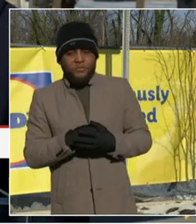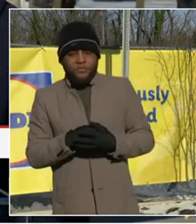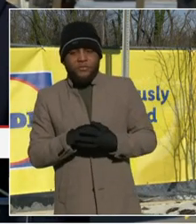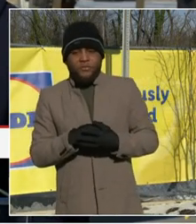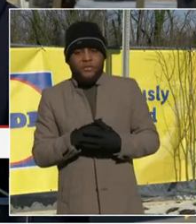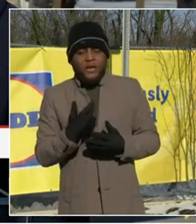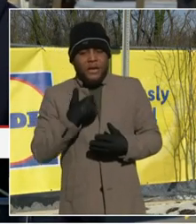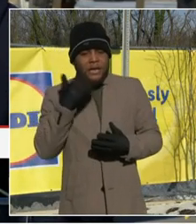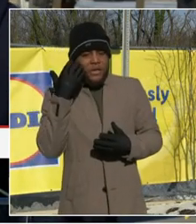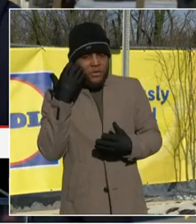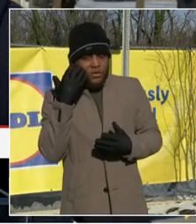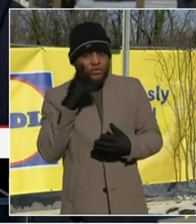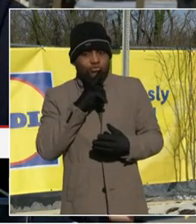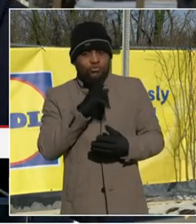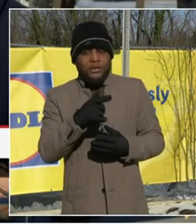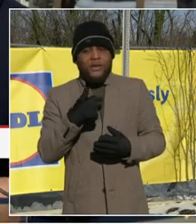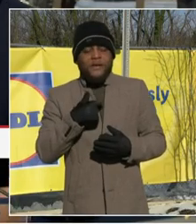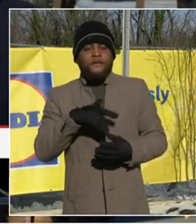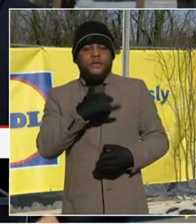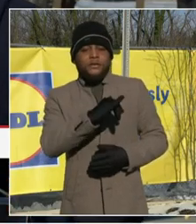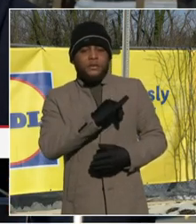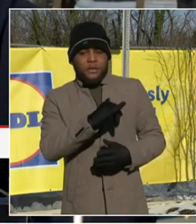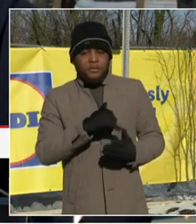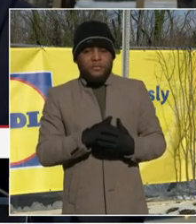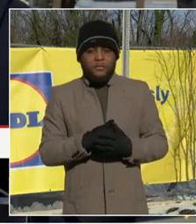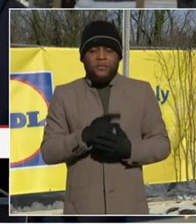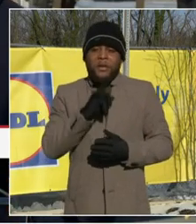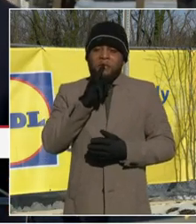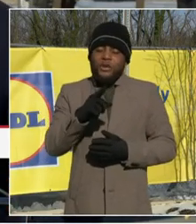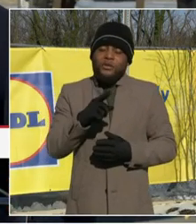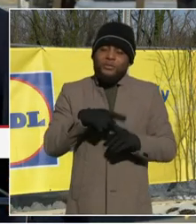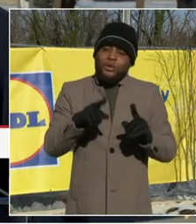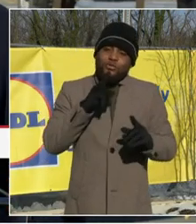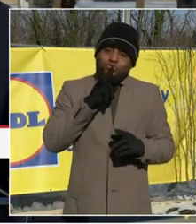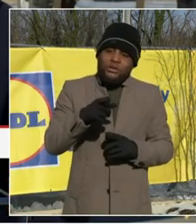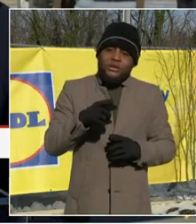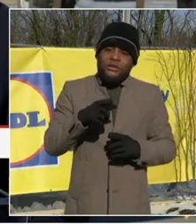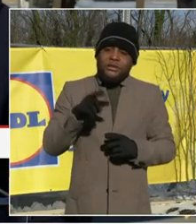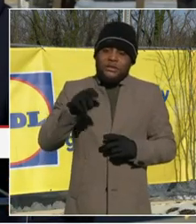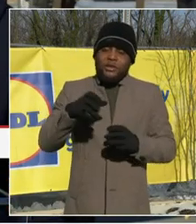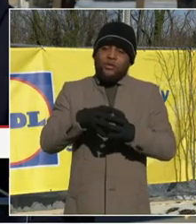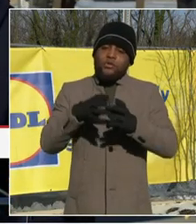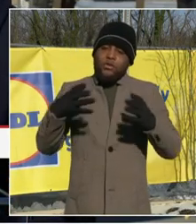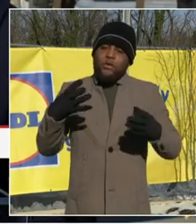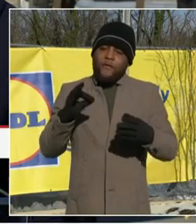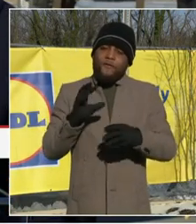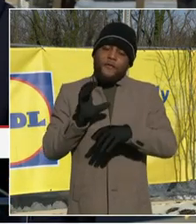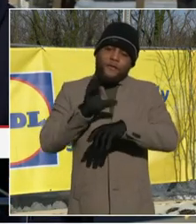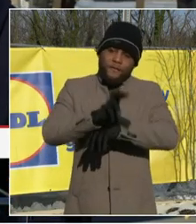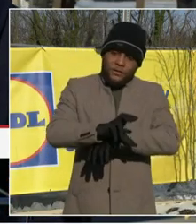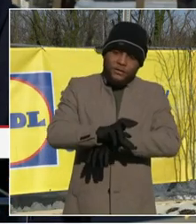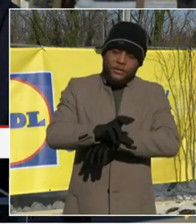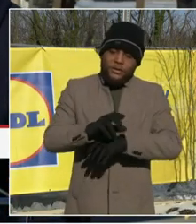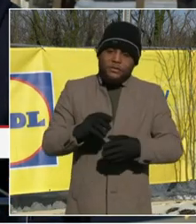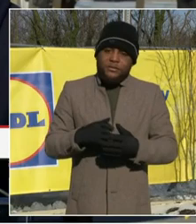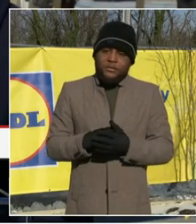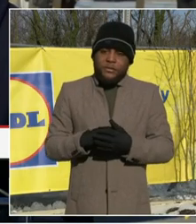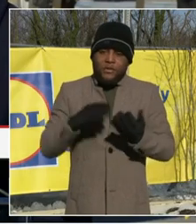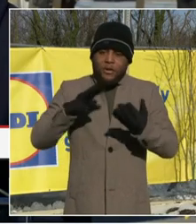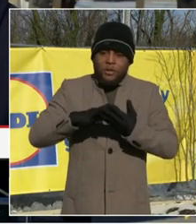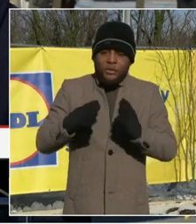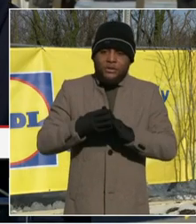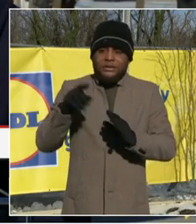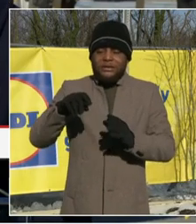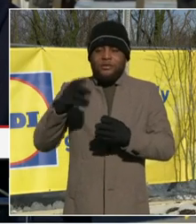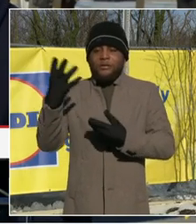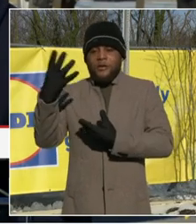revitalization and investment is it takes clean and safe neighborhoods. And we all have a part to play. The community has a part to play, and the city has